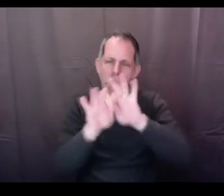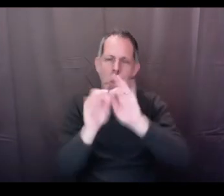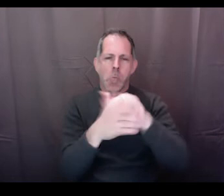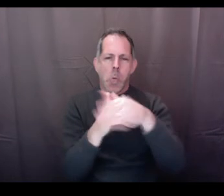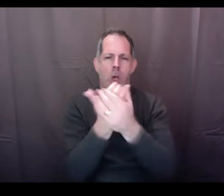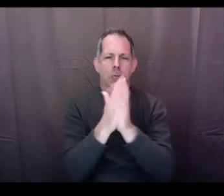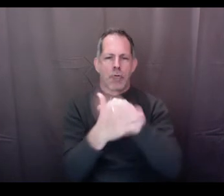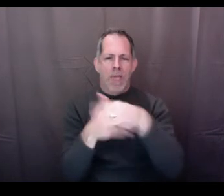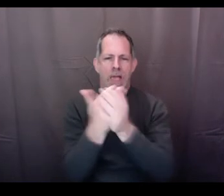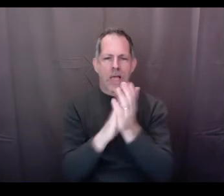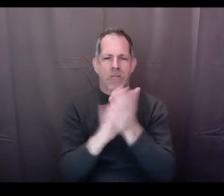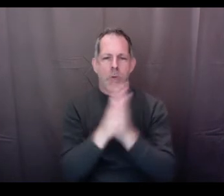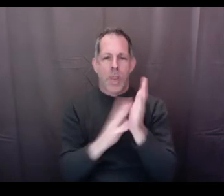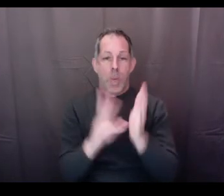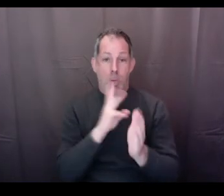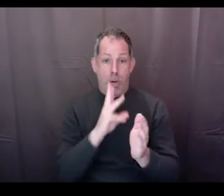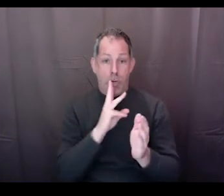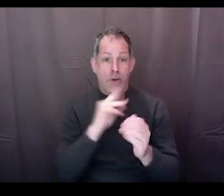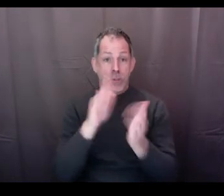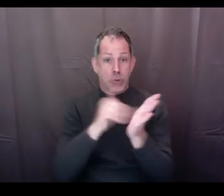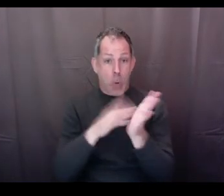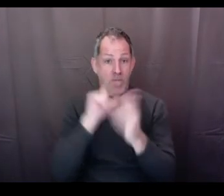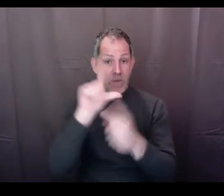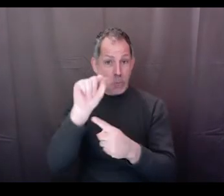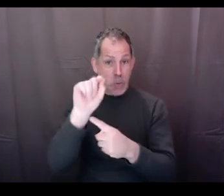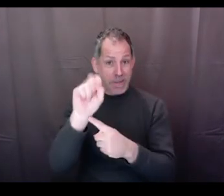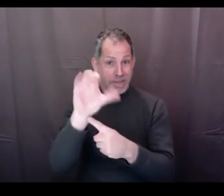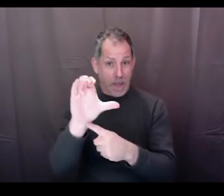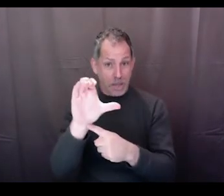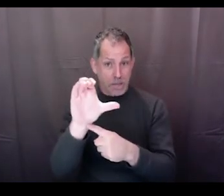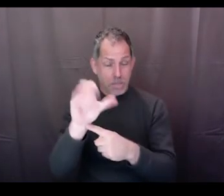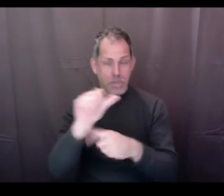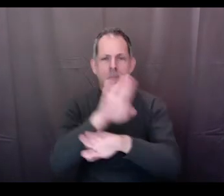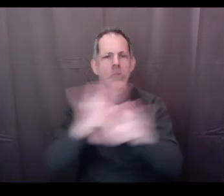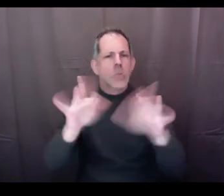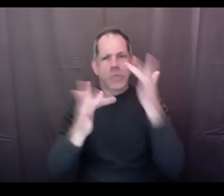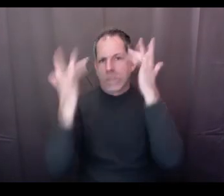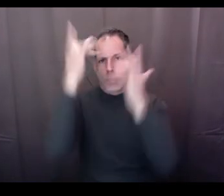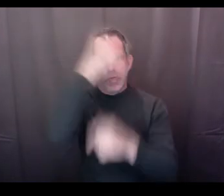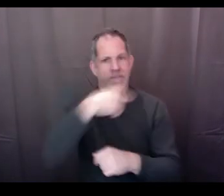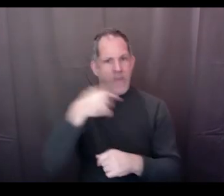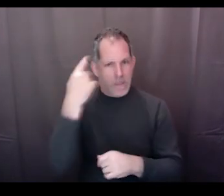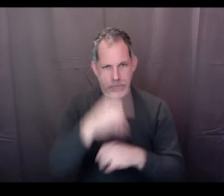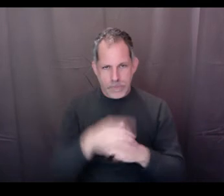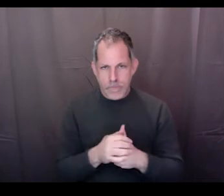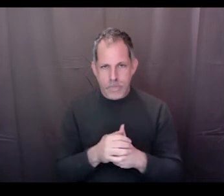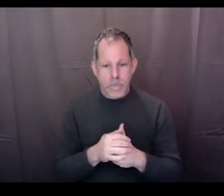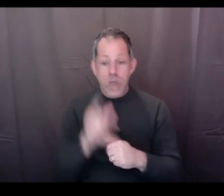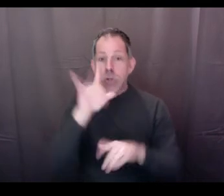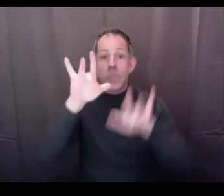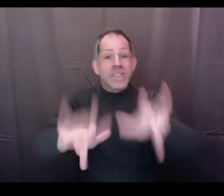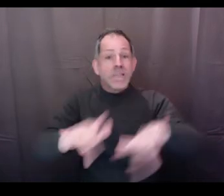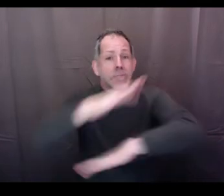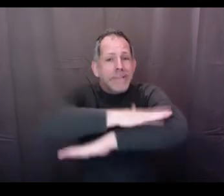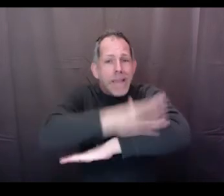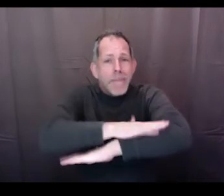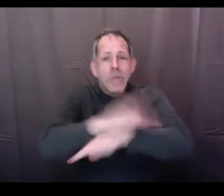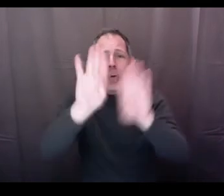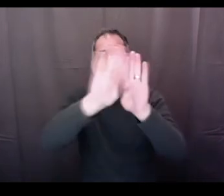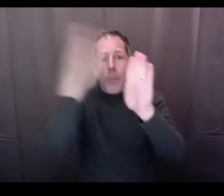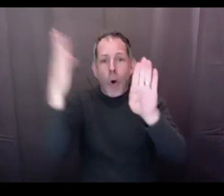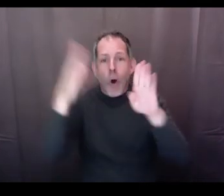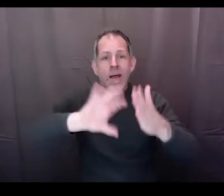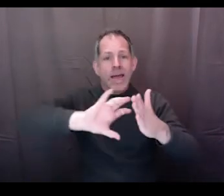Hand hygiene, not touching our faces, cleaning high-touch surfaces often, that helps both us and others to keep